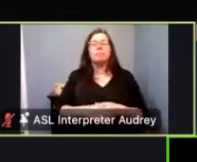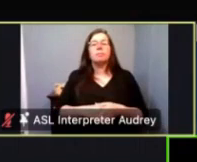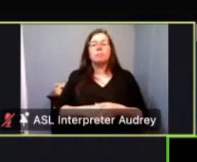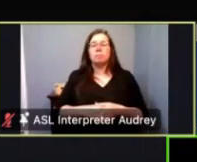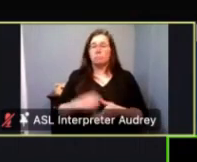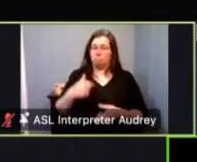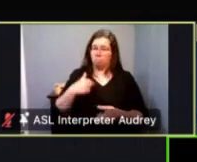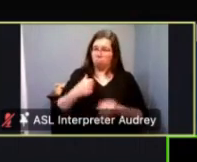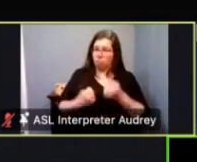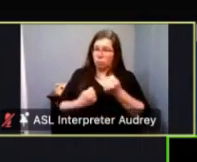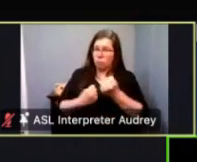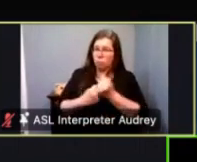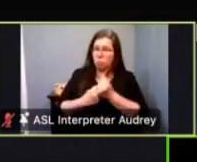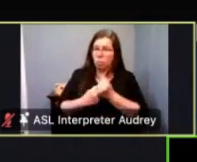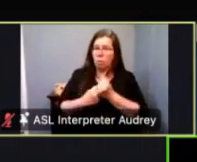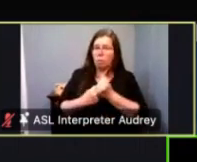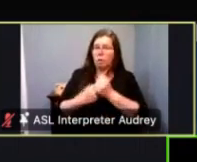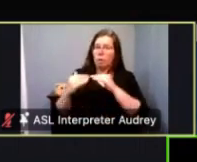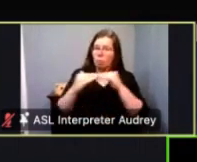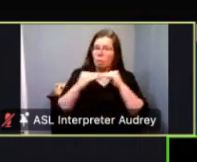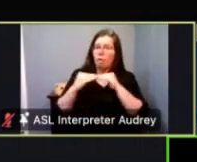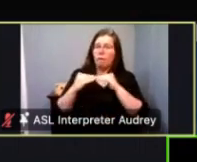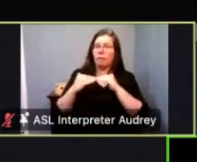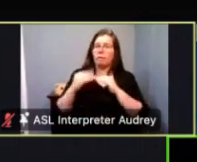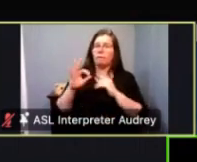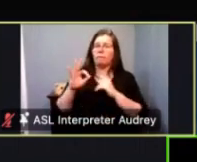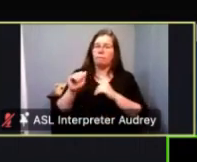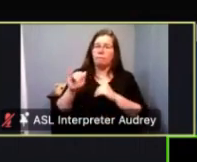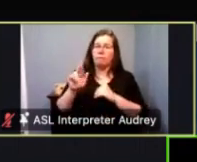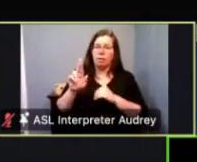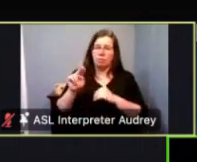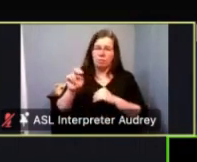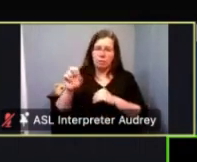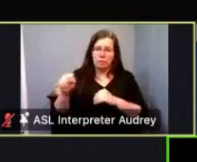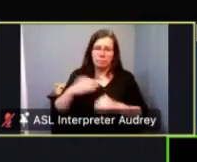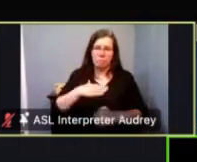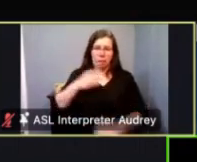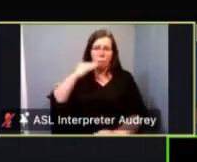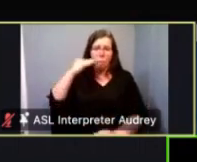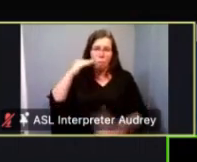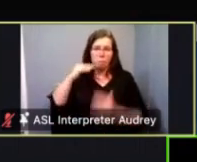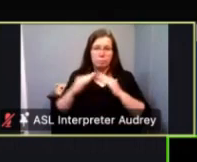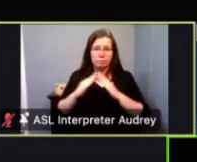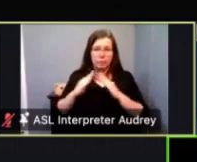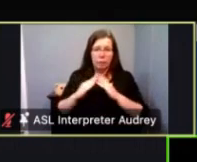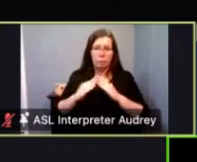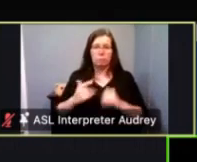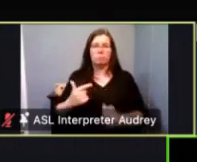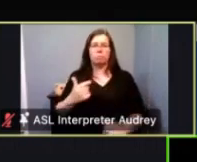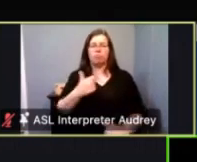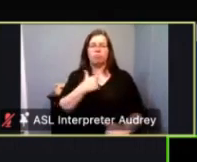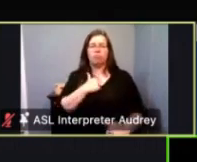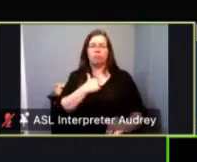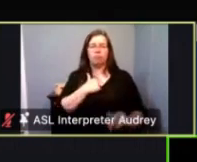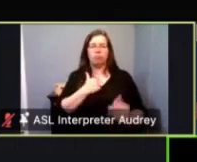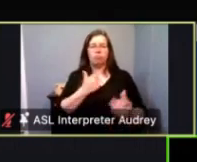I support equality and fairness in my hometown. I go